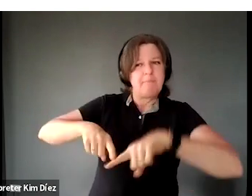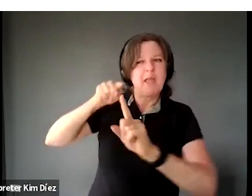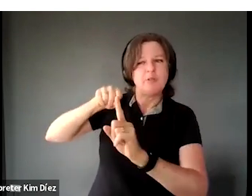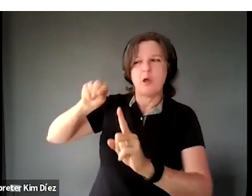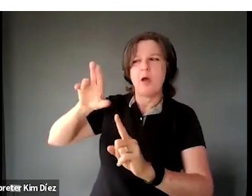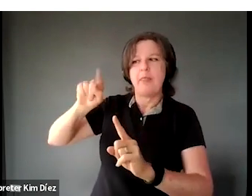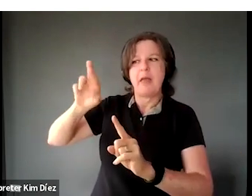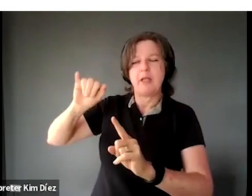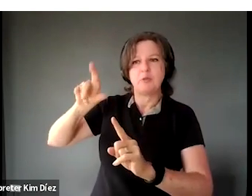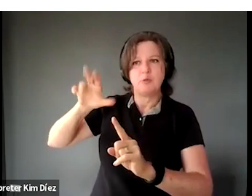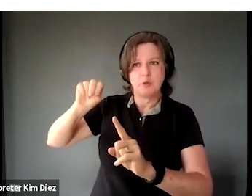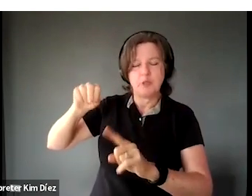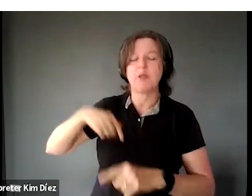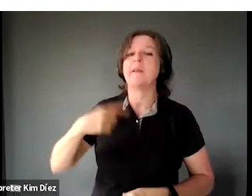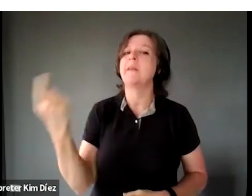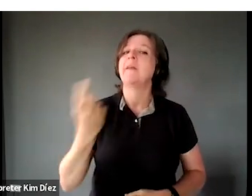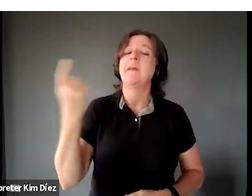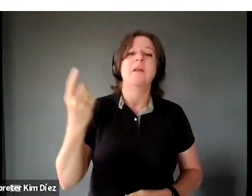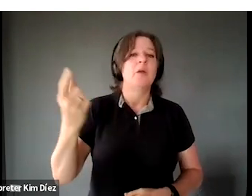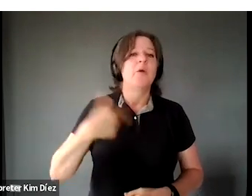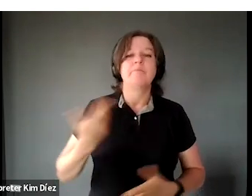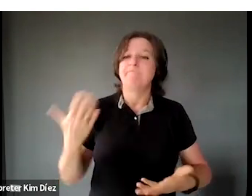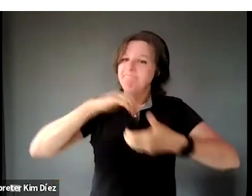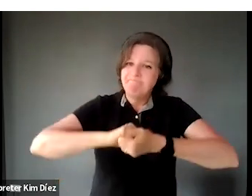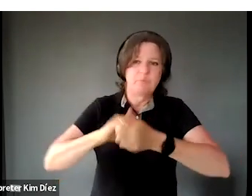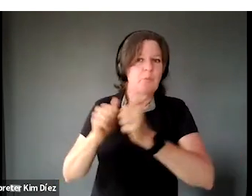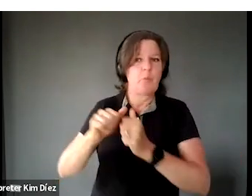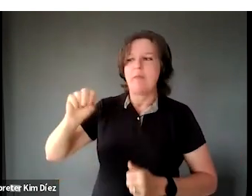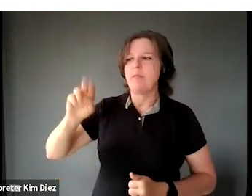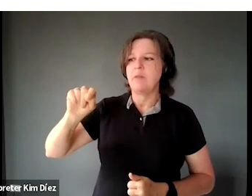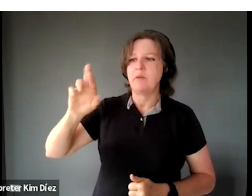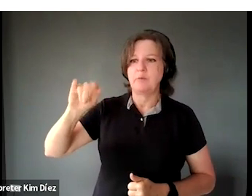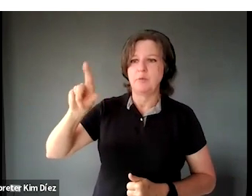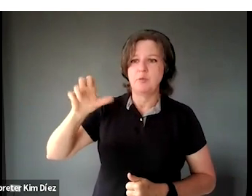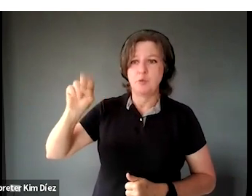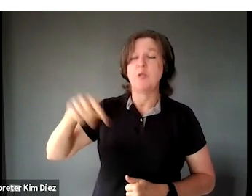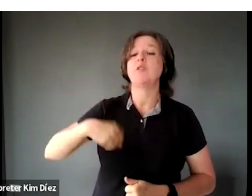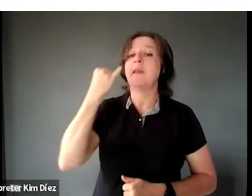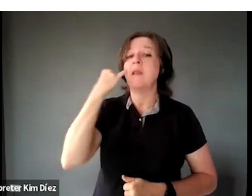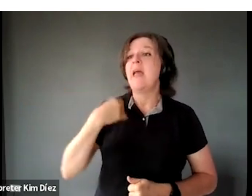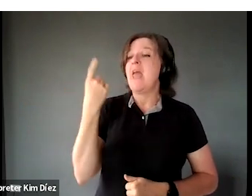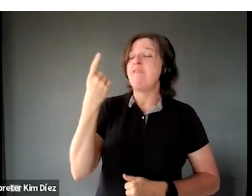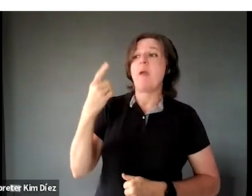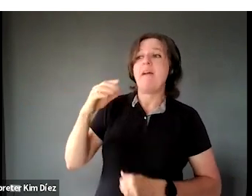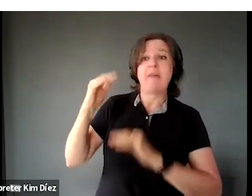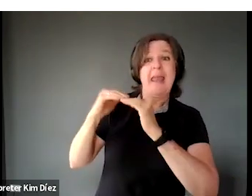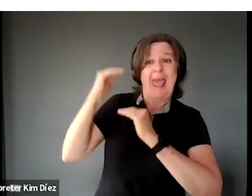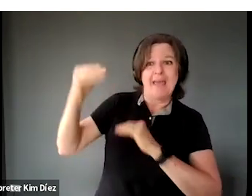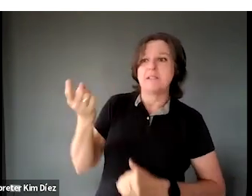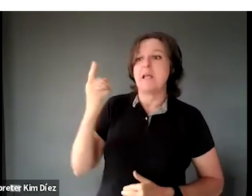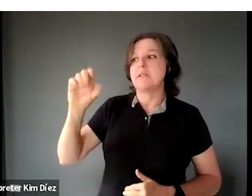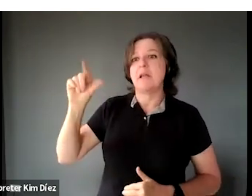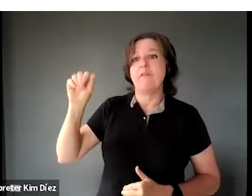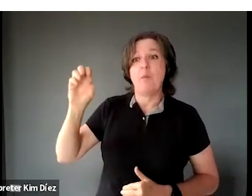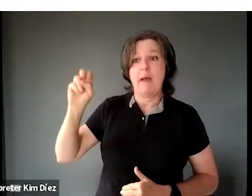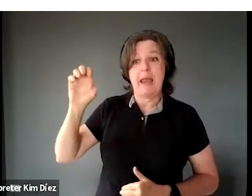cadmium is always going to need to go hand in hand with nutrition. We always have to mind the nutrition, because if we have an